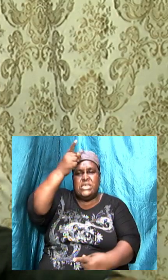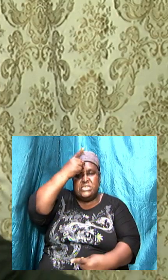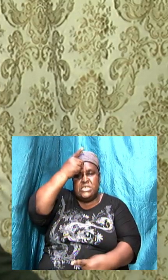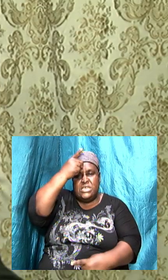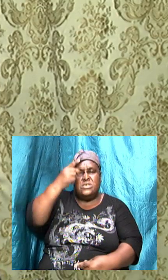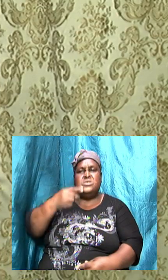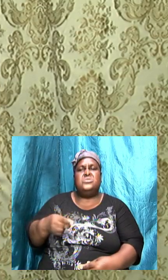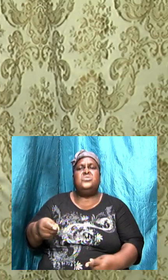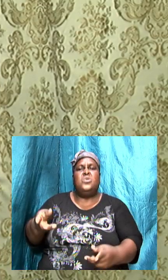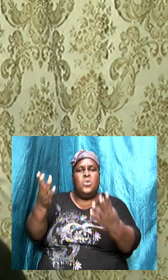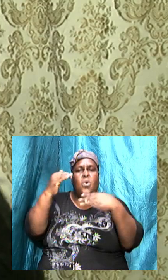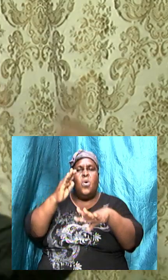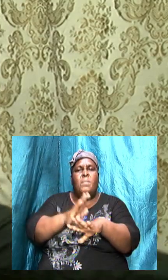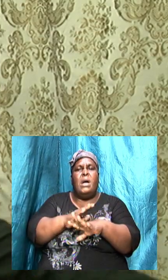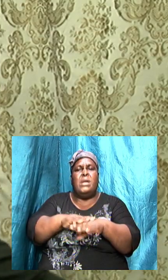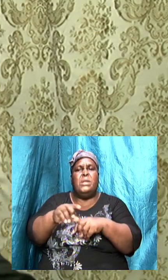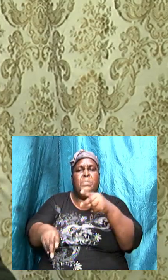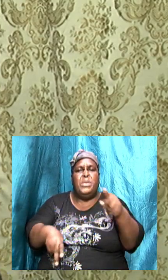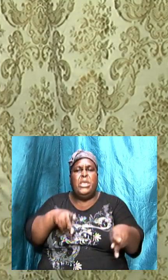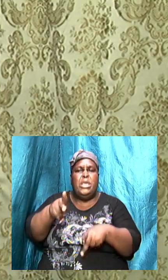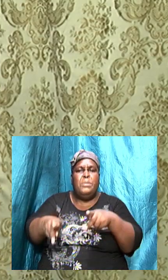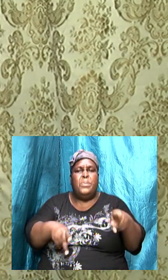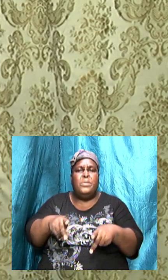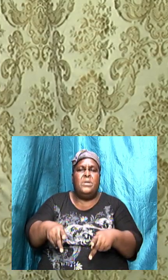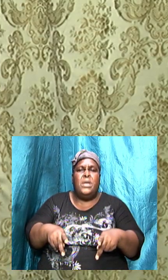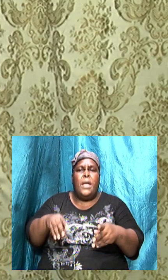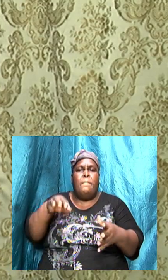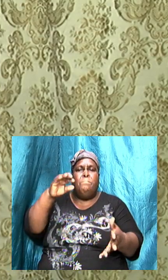thousands of them died. He fought against them.